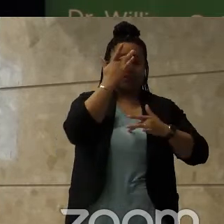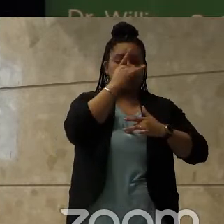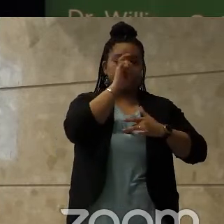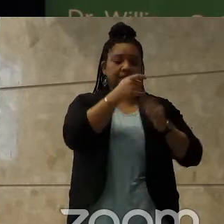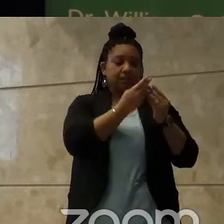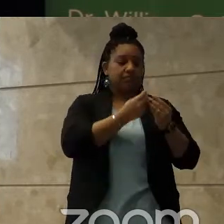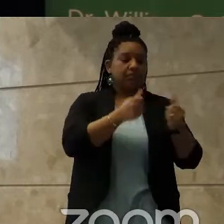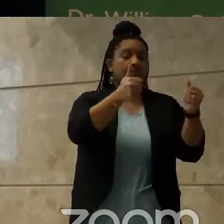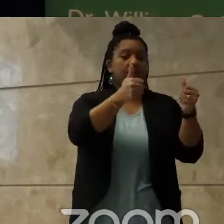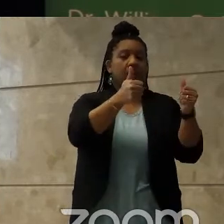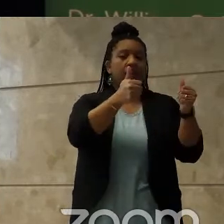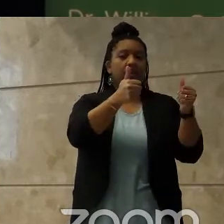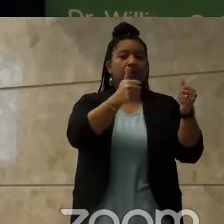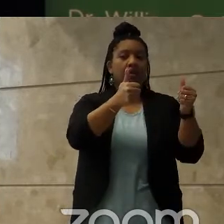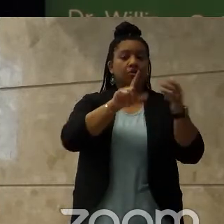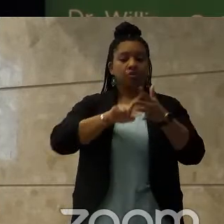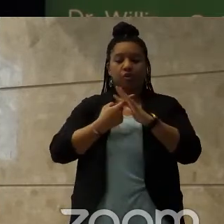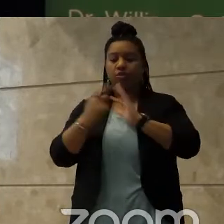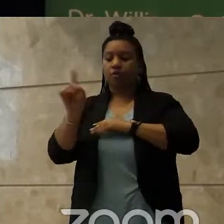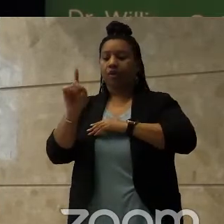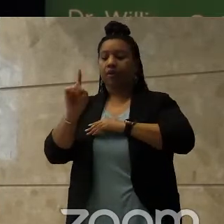elixir is education.